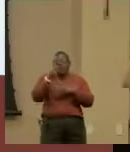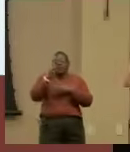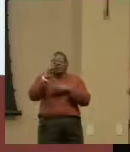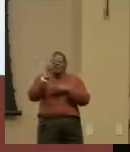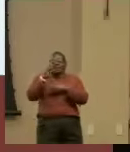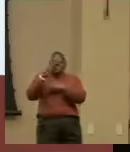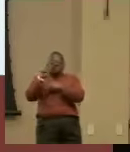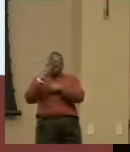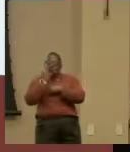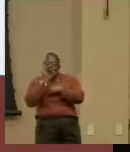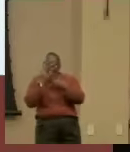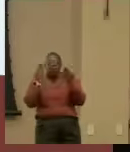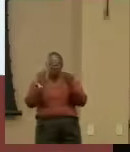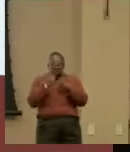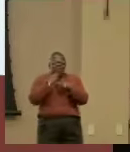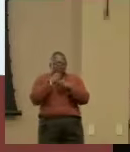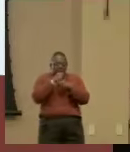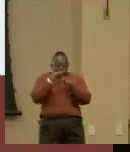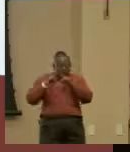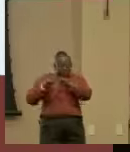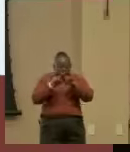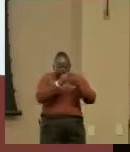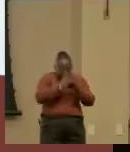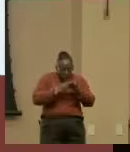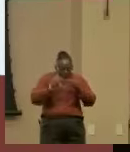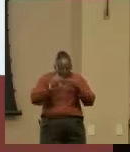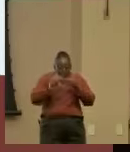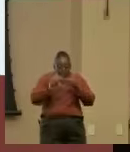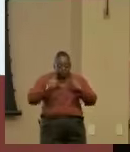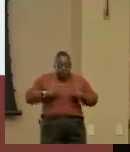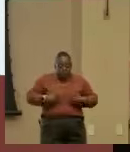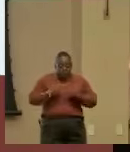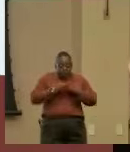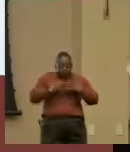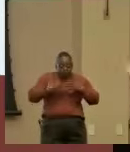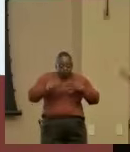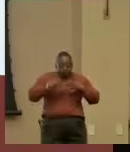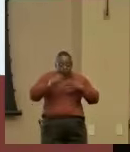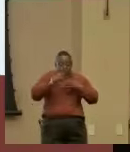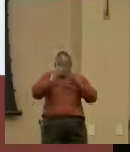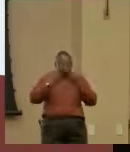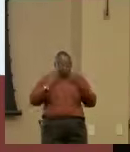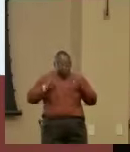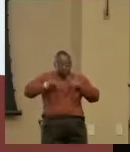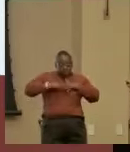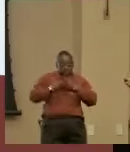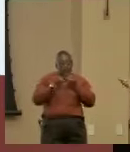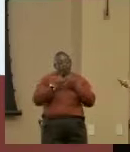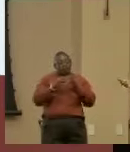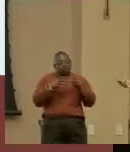trimester, the spinal cord, all these other important parts have formed already. Now it's just about growth.